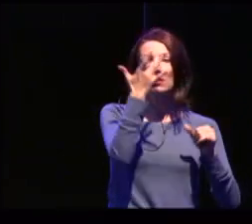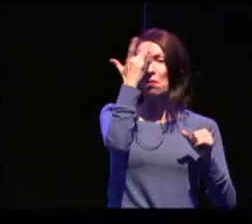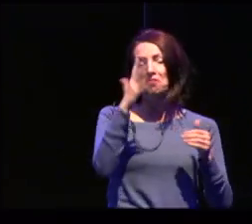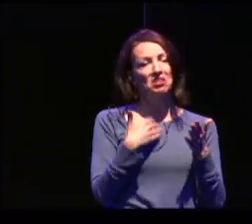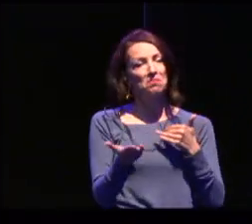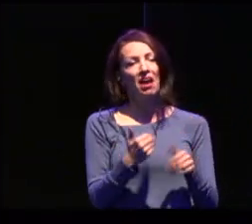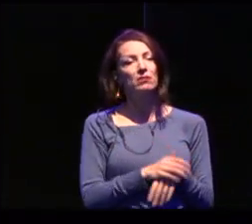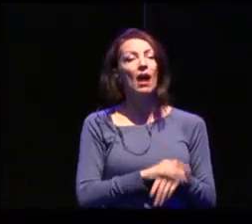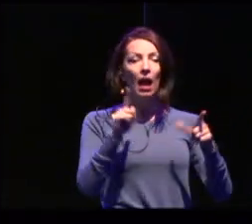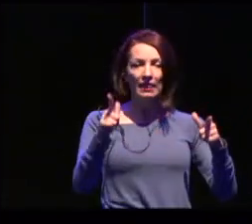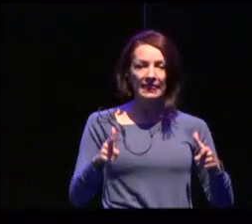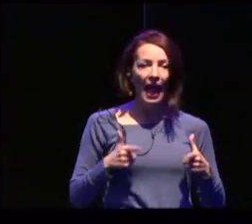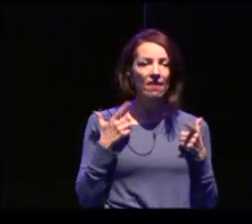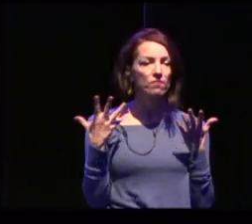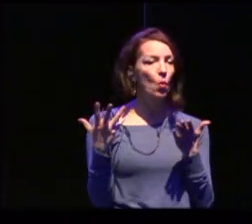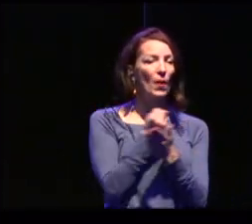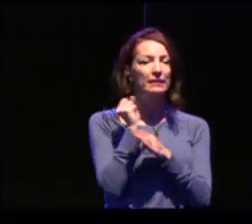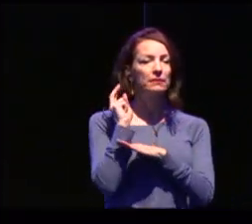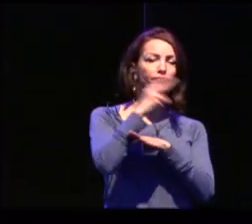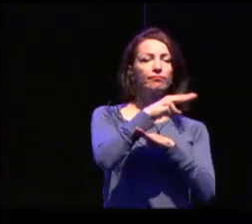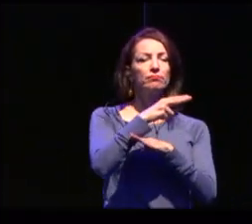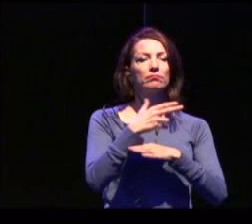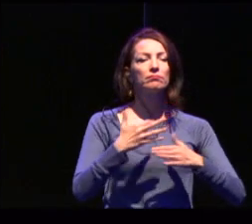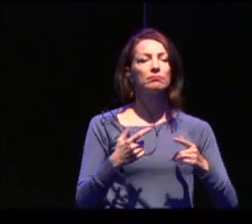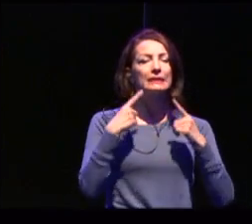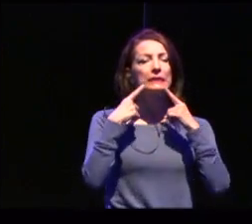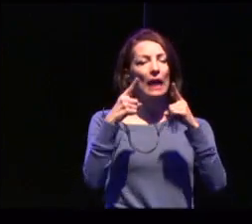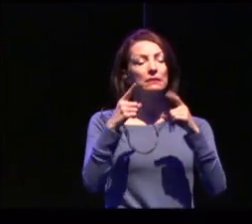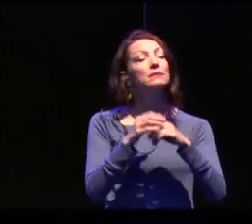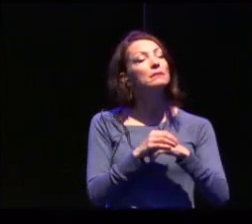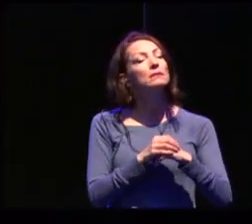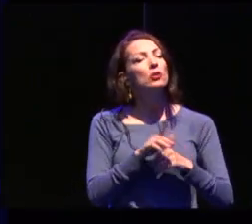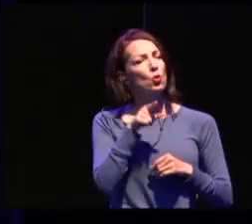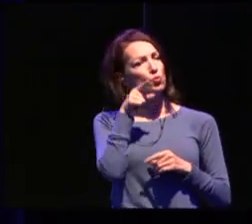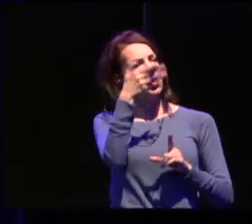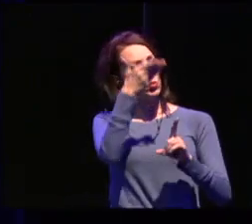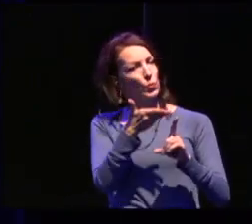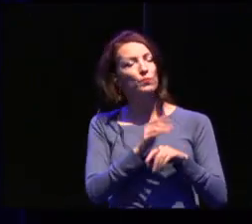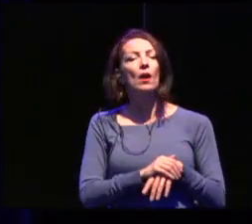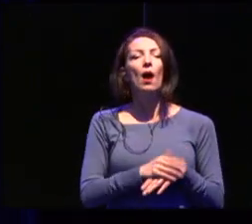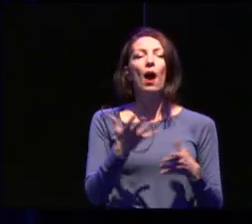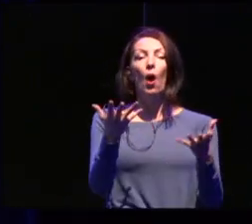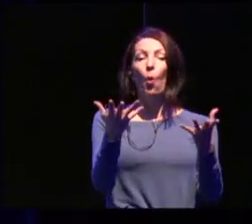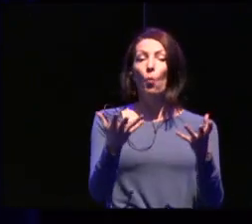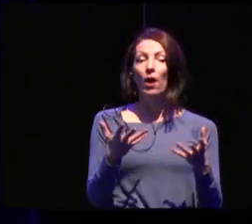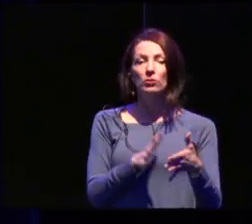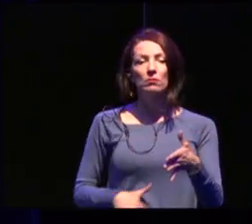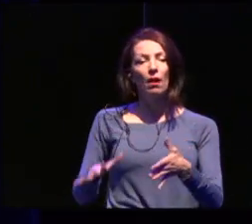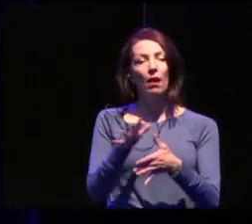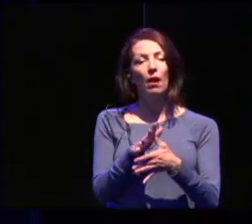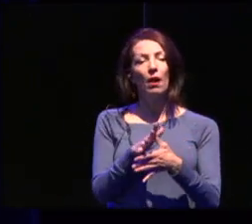are. Life wins. So you, when to be loyal to your